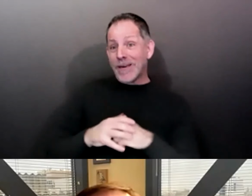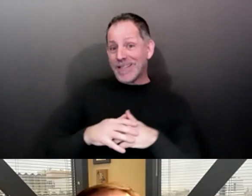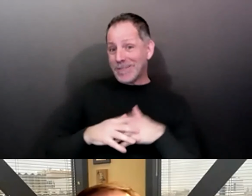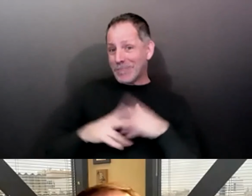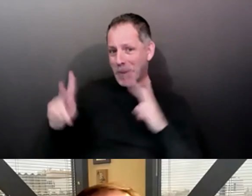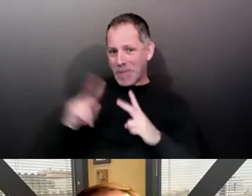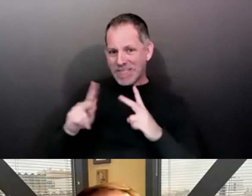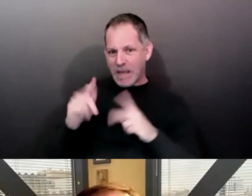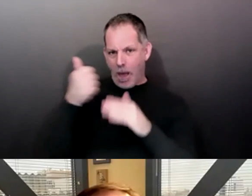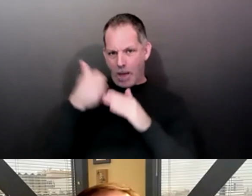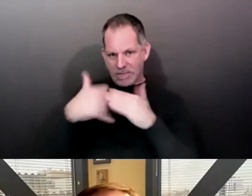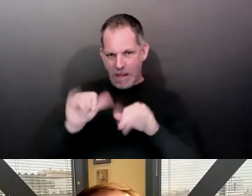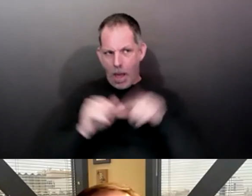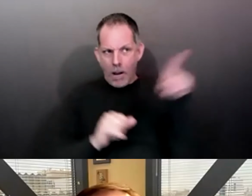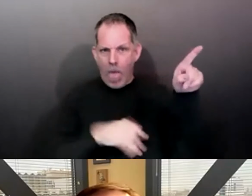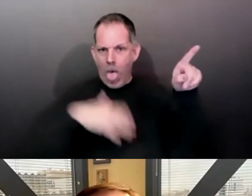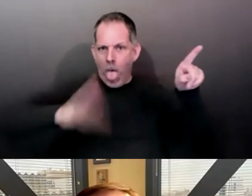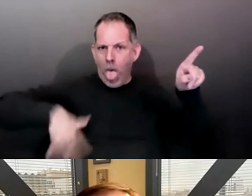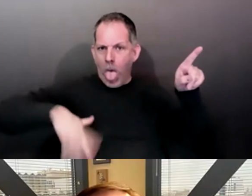vaccinated.